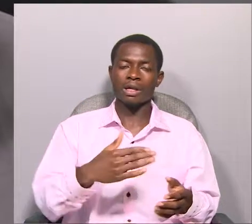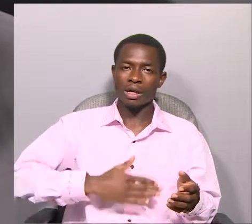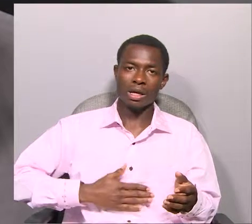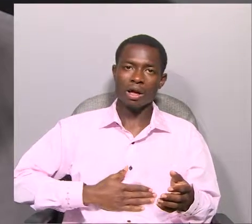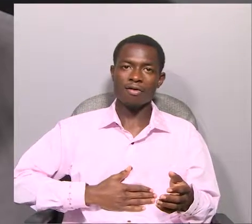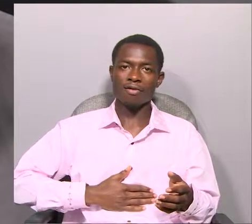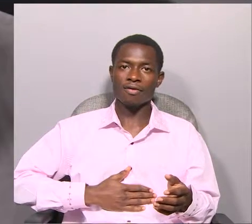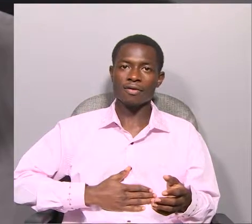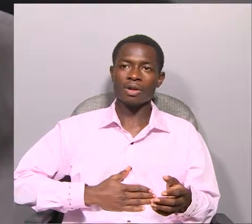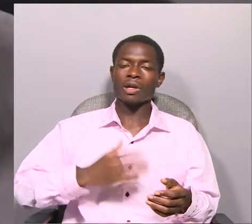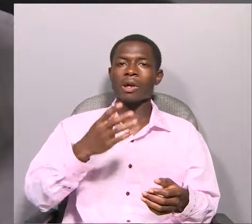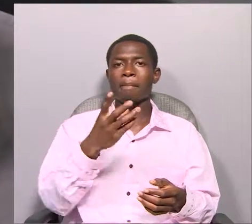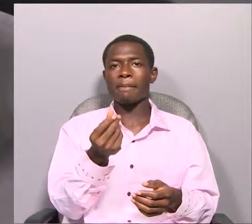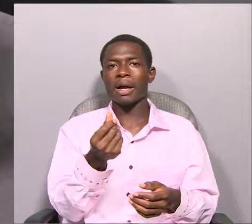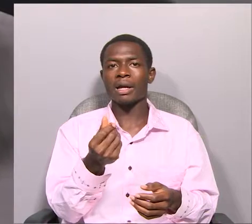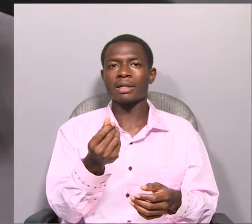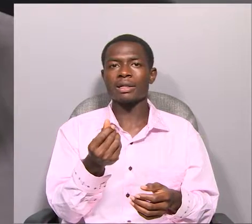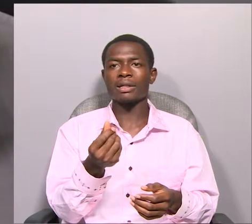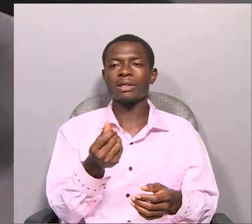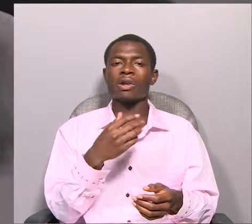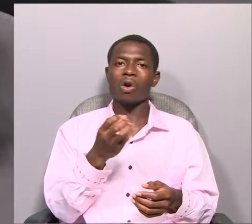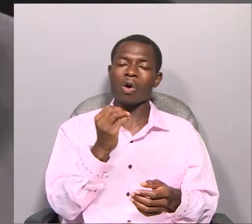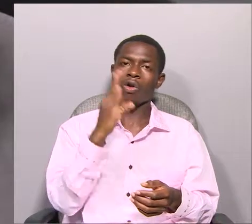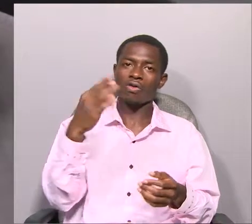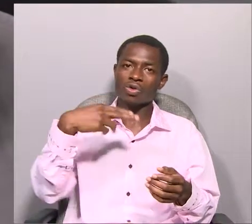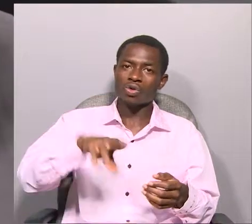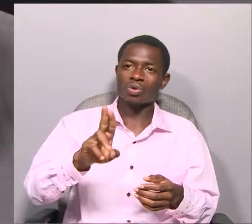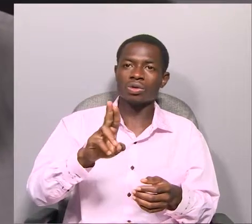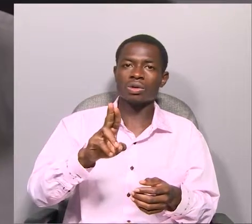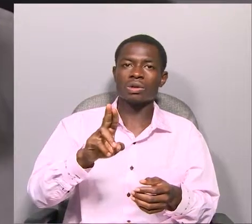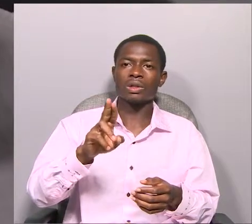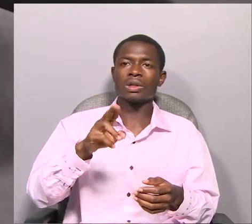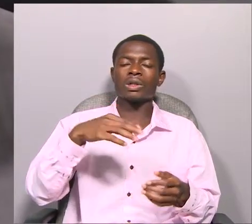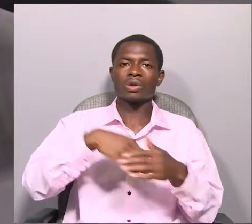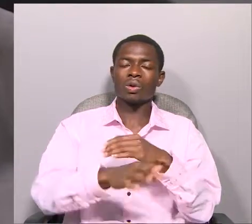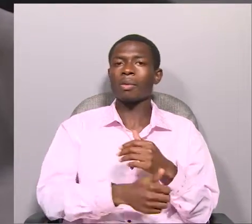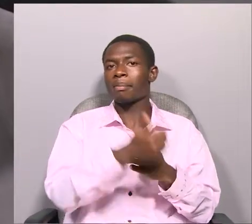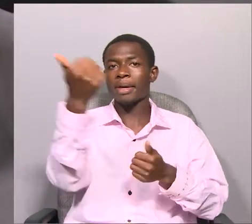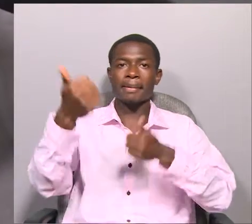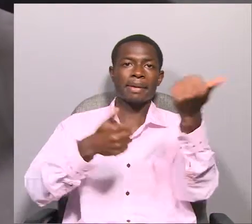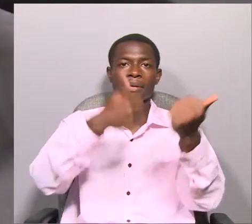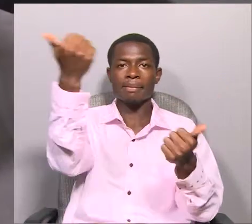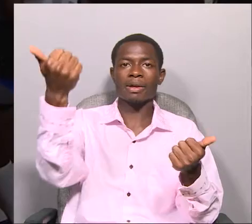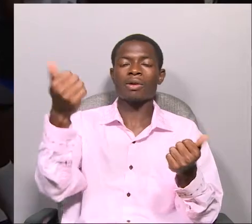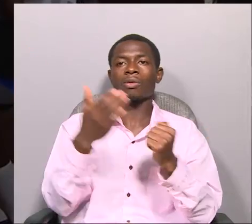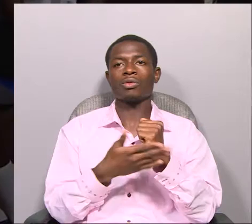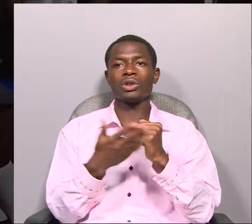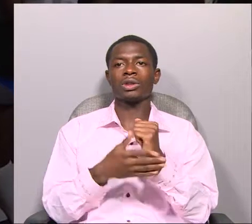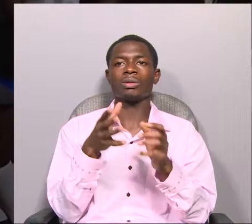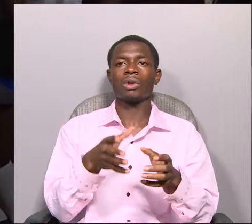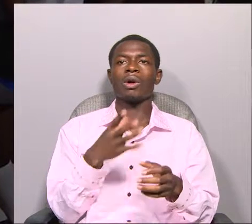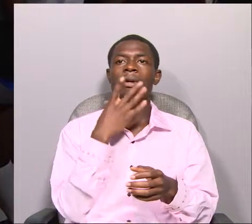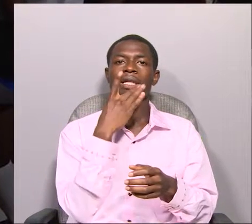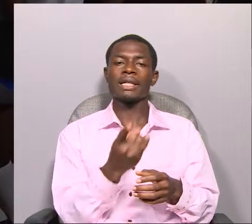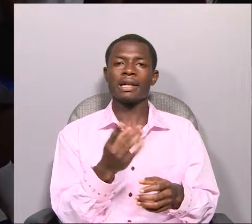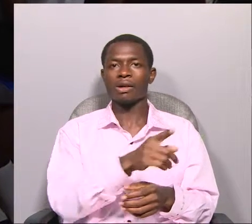enough capacities in terms of resources to go back to their constituencies, for example. But for the